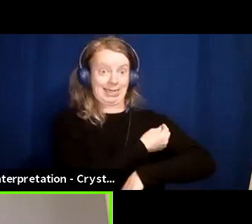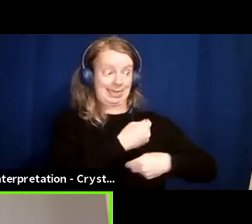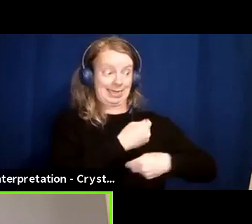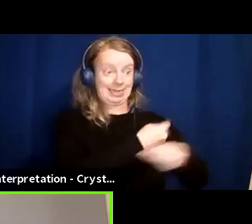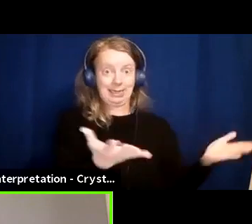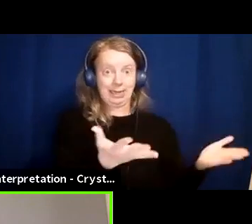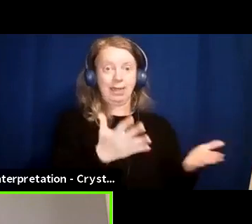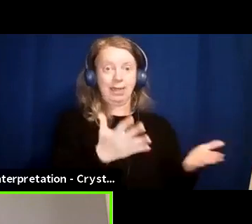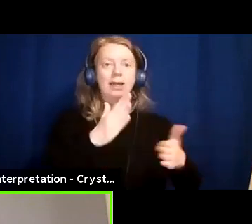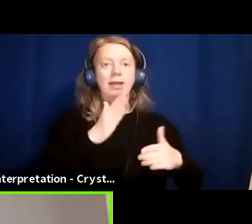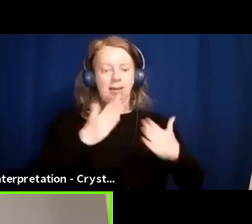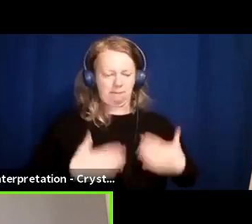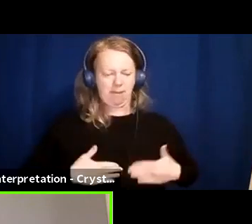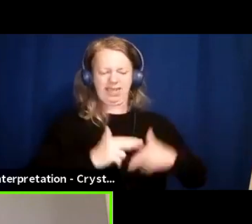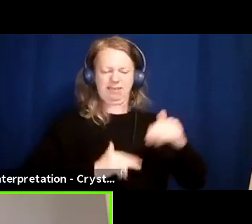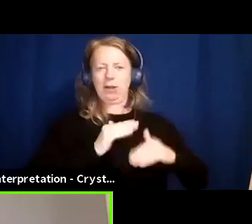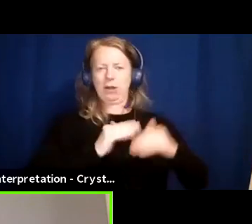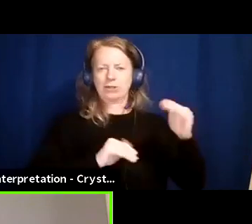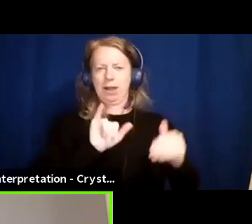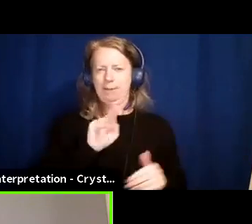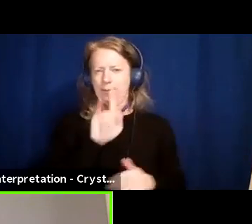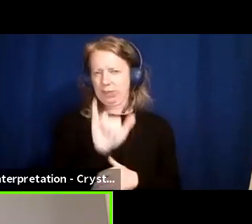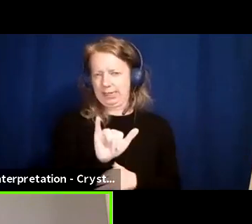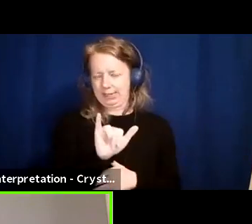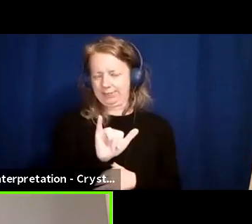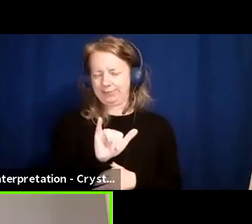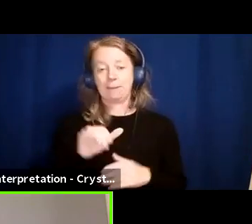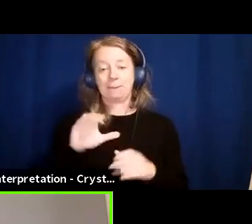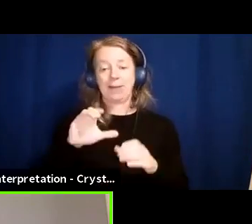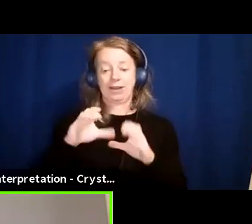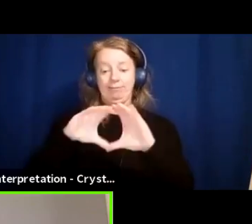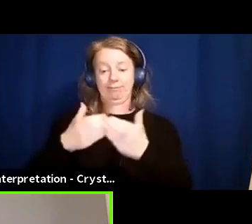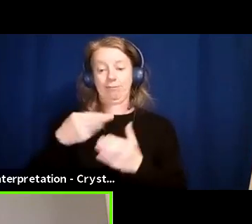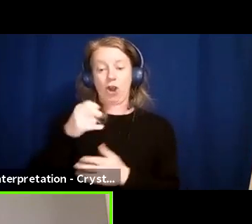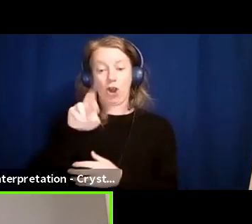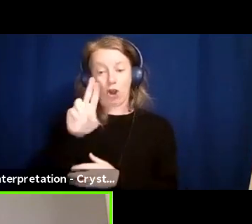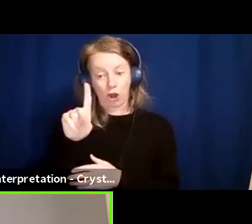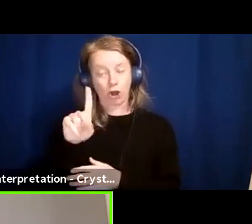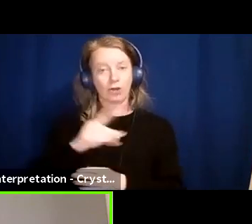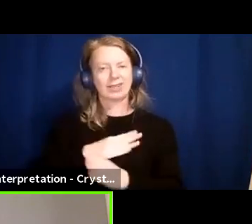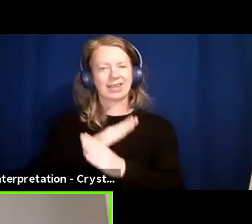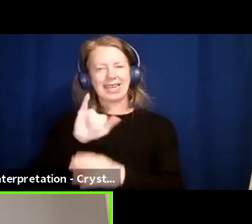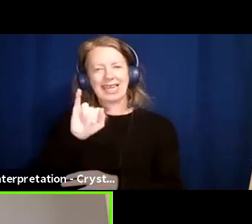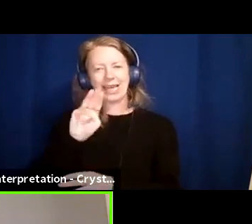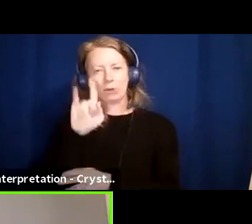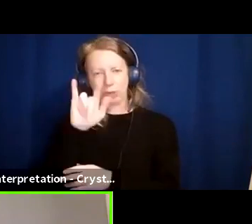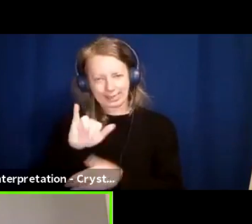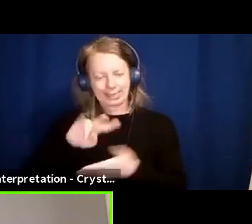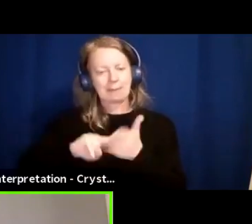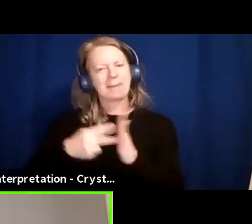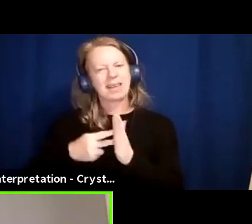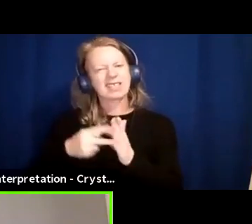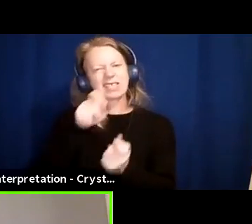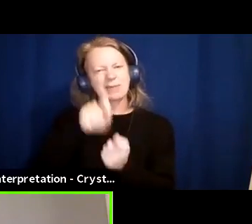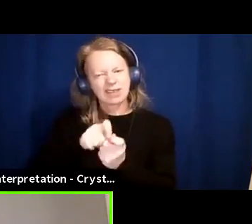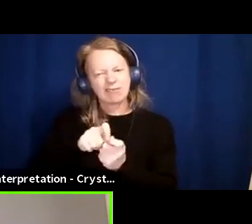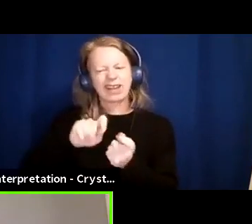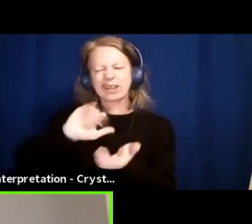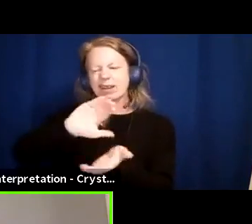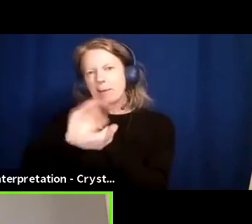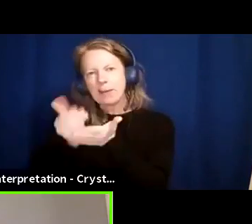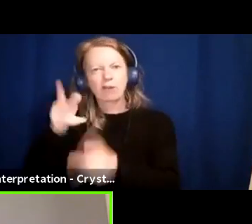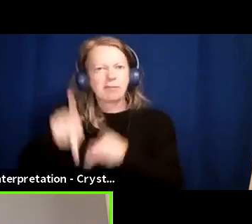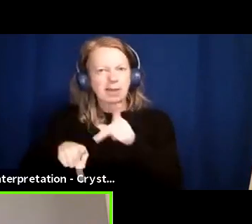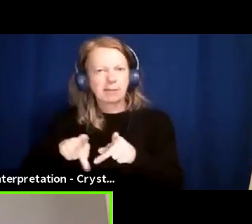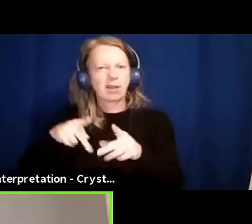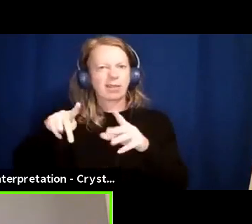the population has immunity so that the virus doesn't spread and isn't transmitted as readily.